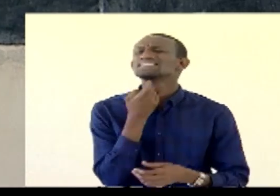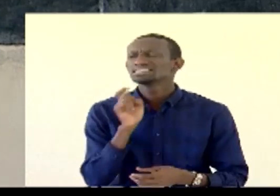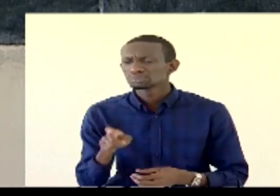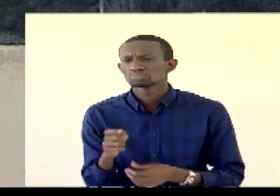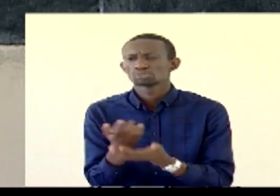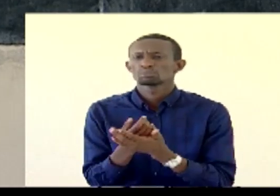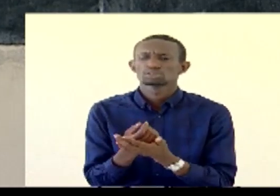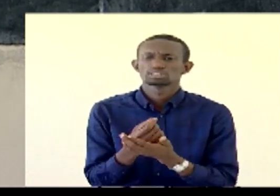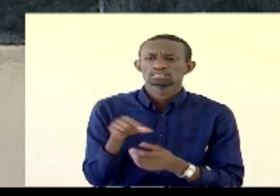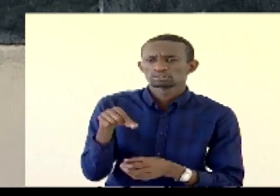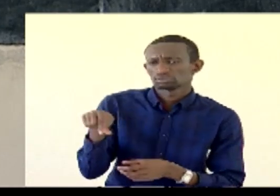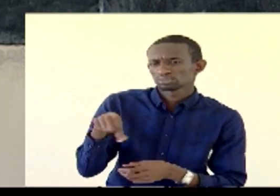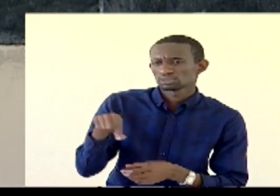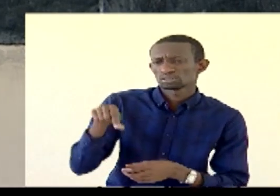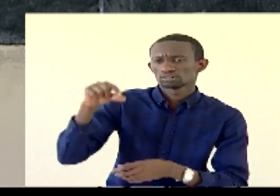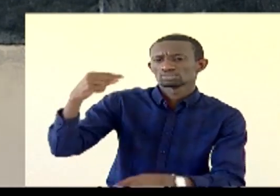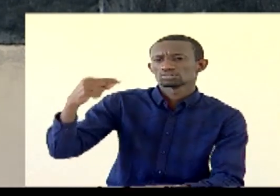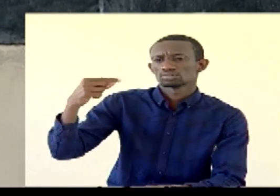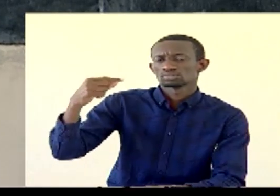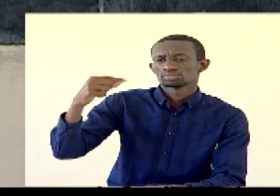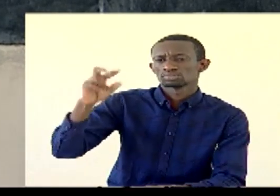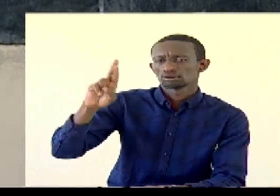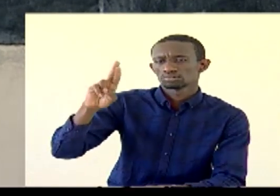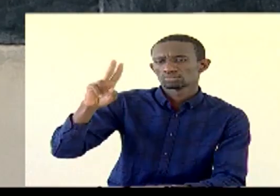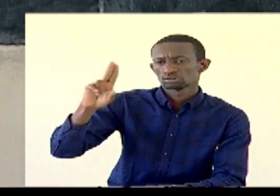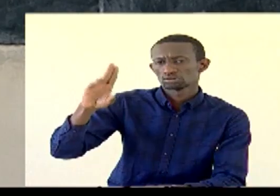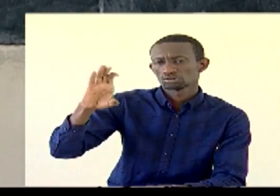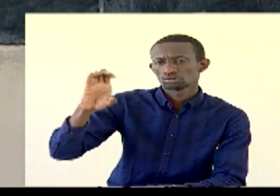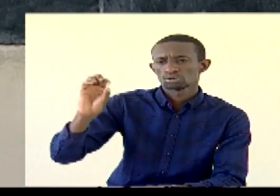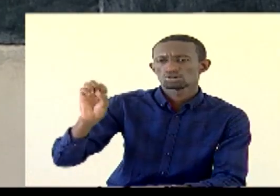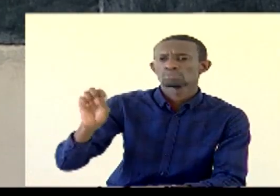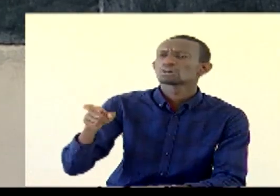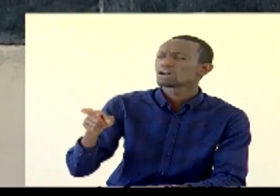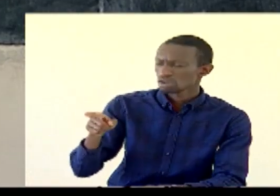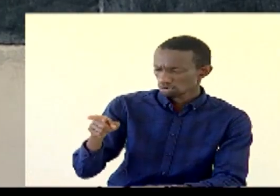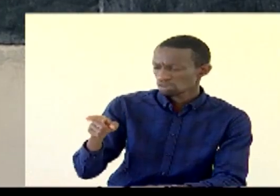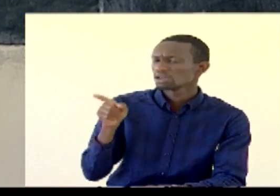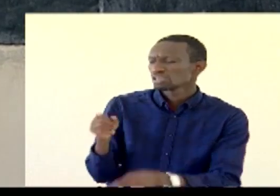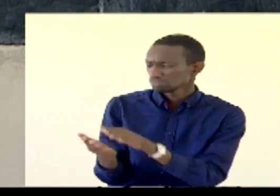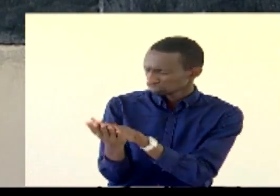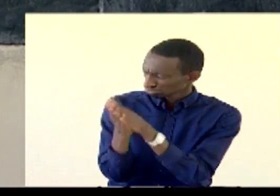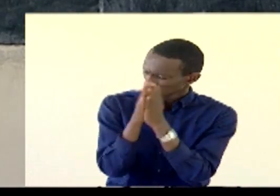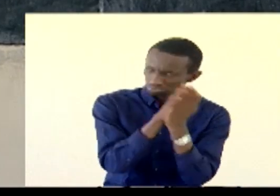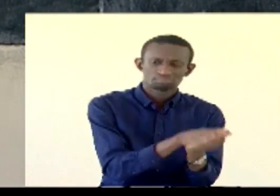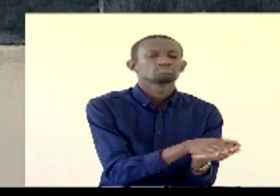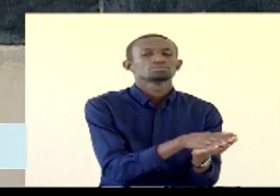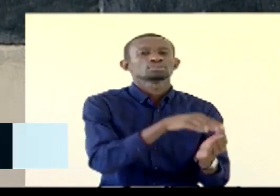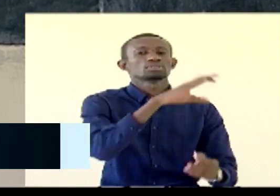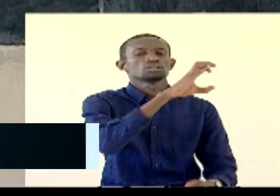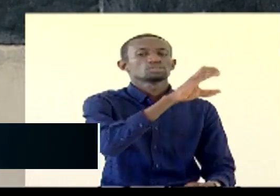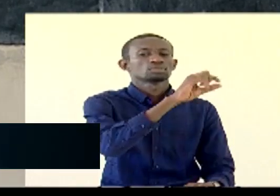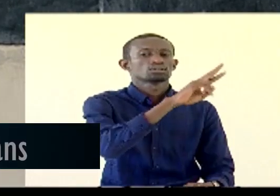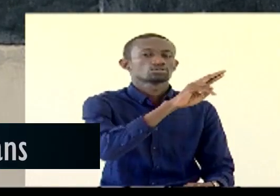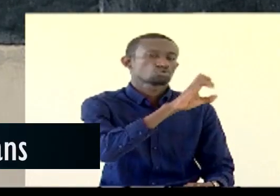that glycogen is going to be converted back to glucose and is going to be used for cellular respiration to provide energy, all